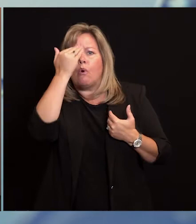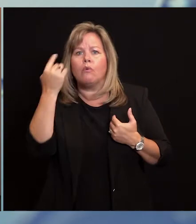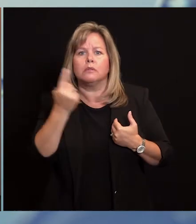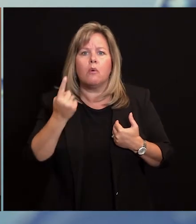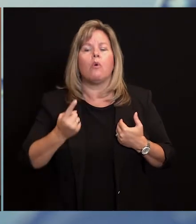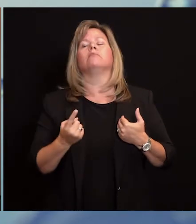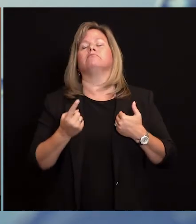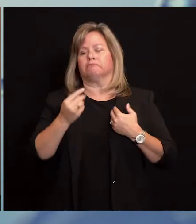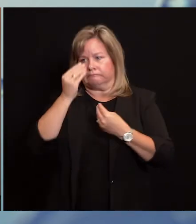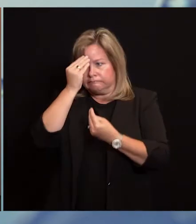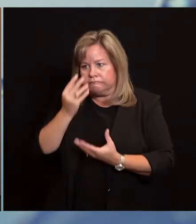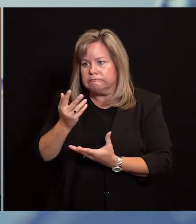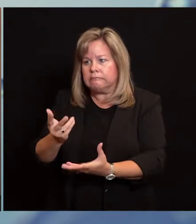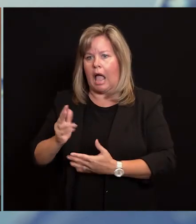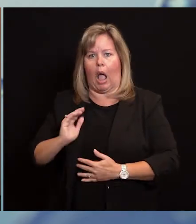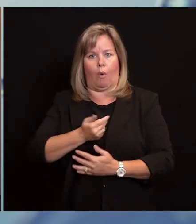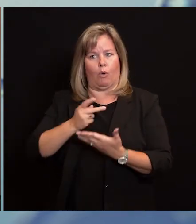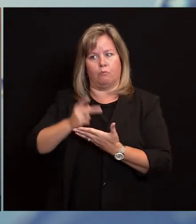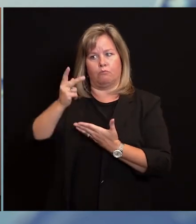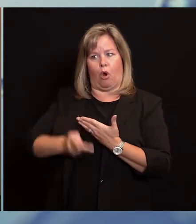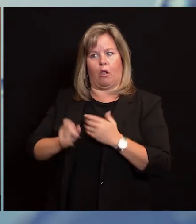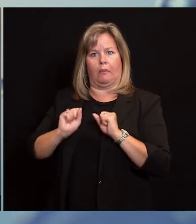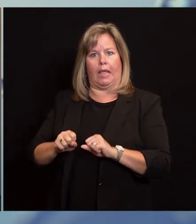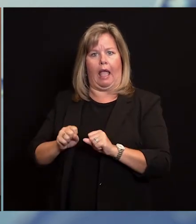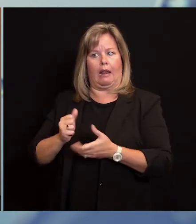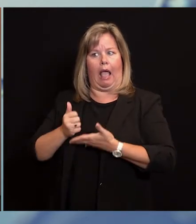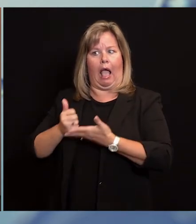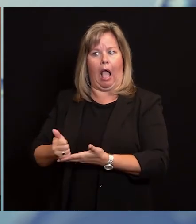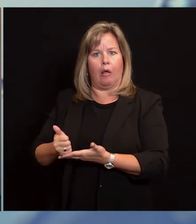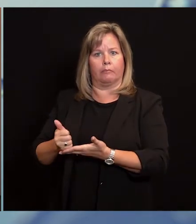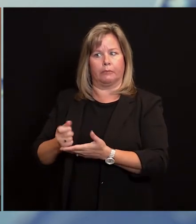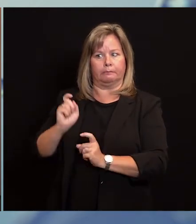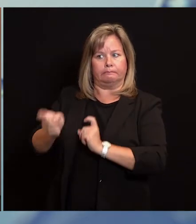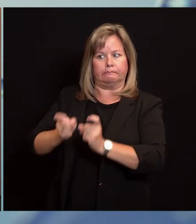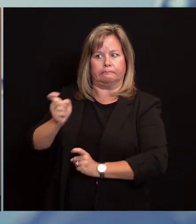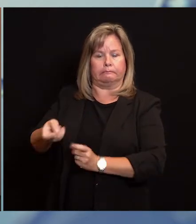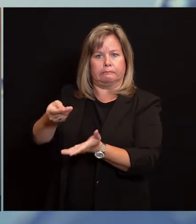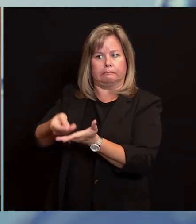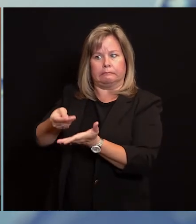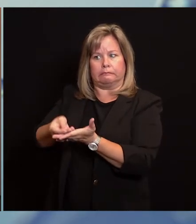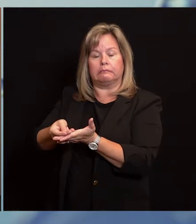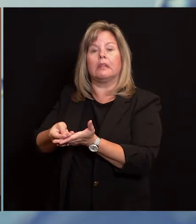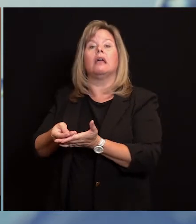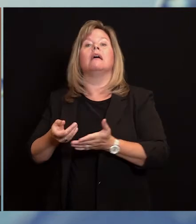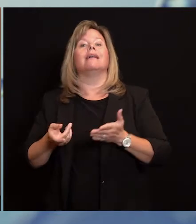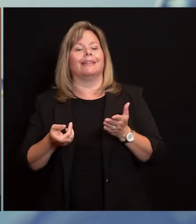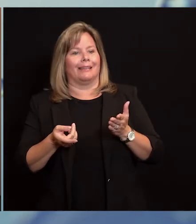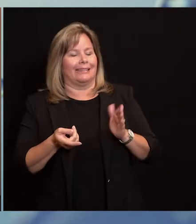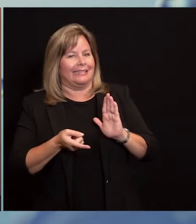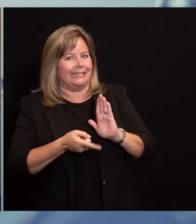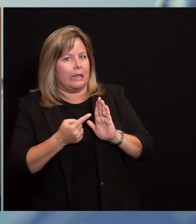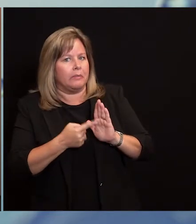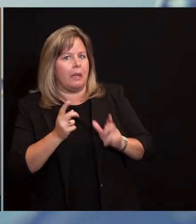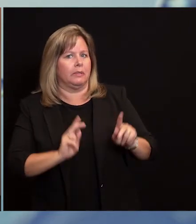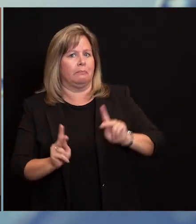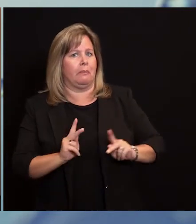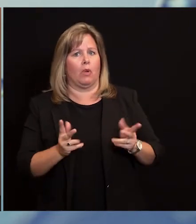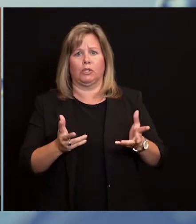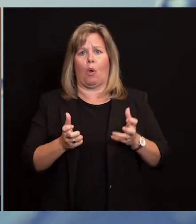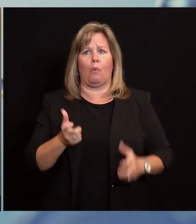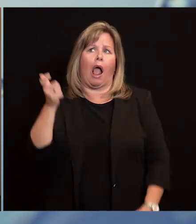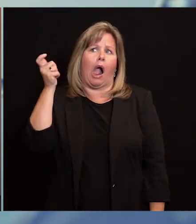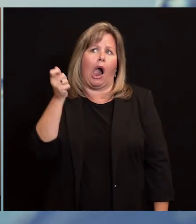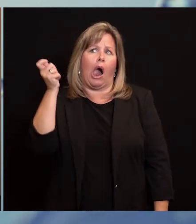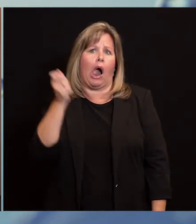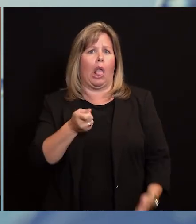these programs. They're there to help. We've heard from some people that they're a little reluctant to take a handout,